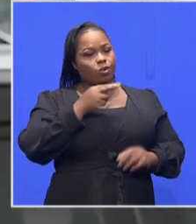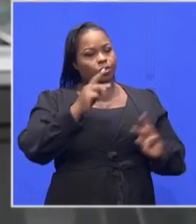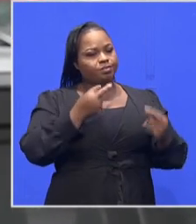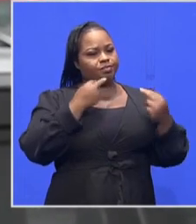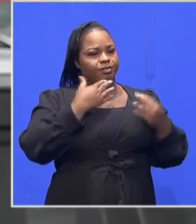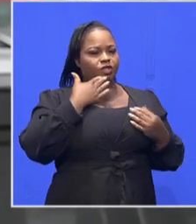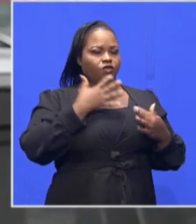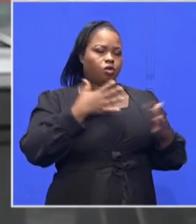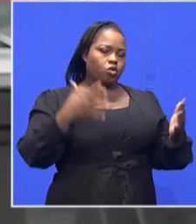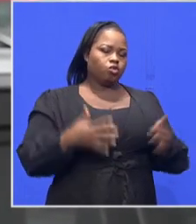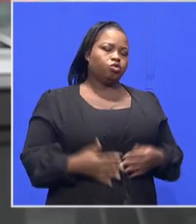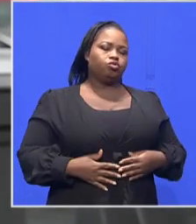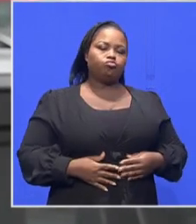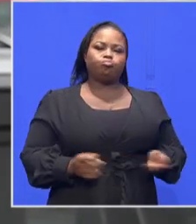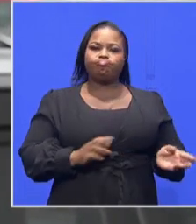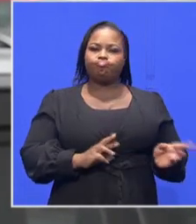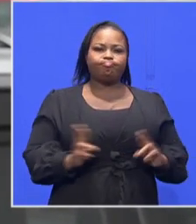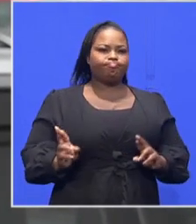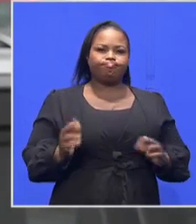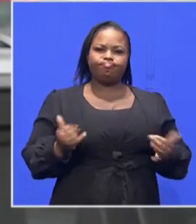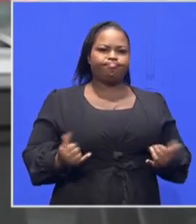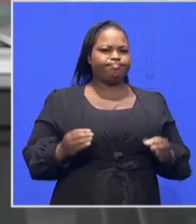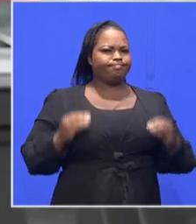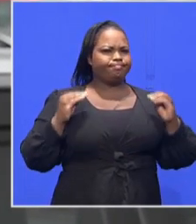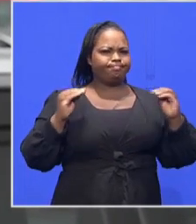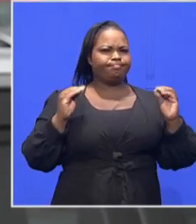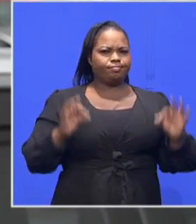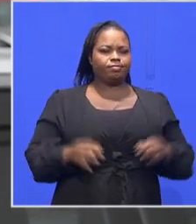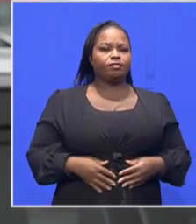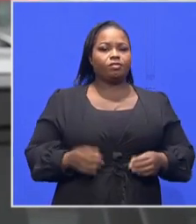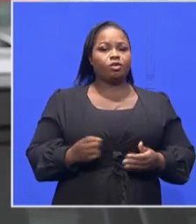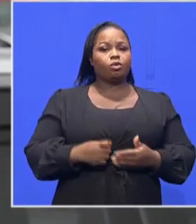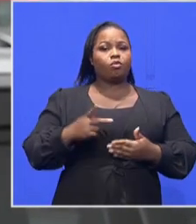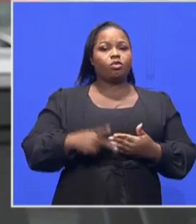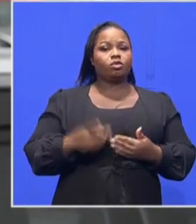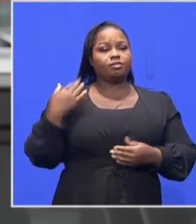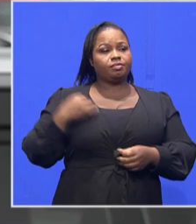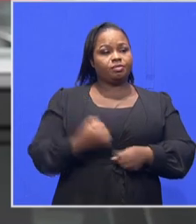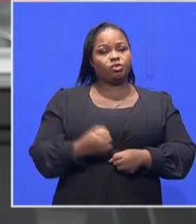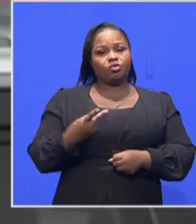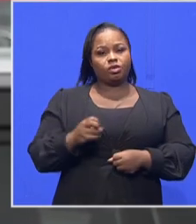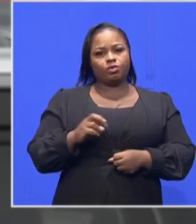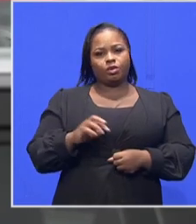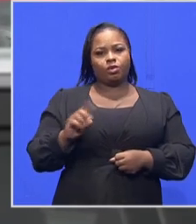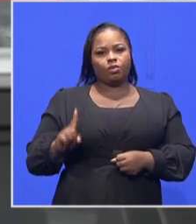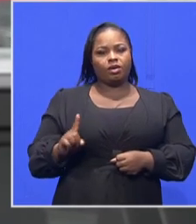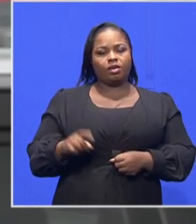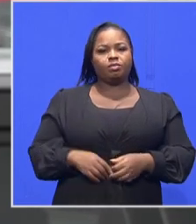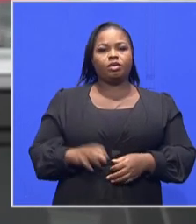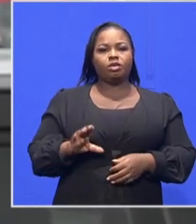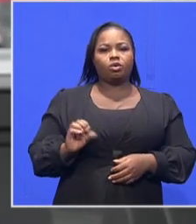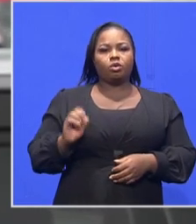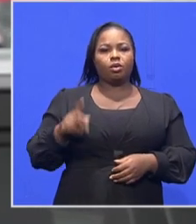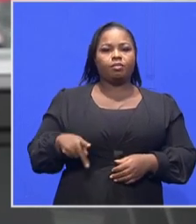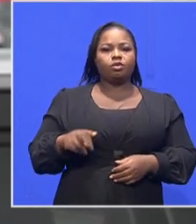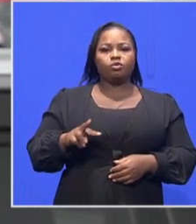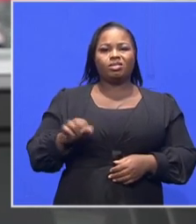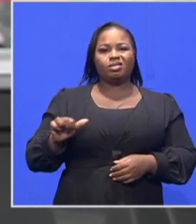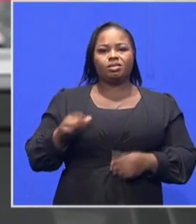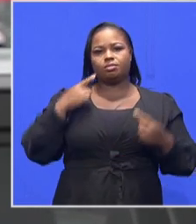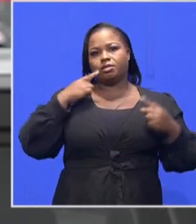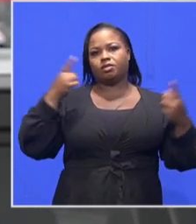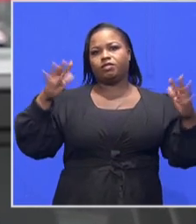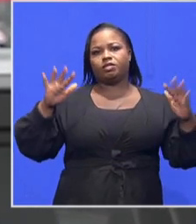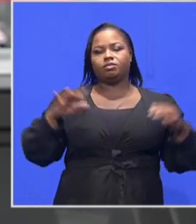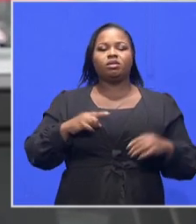much. We are really well advanced. This project started in 2021 when we were at COP26 announced, and I can just tell you